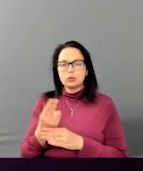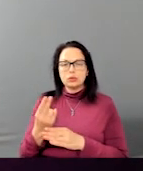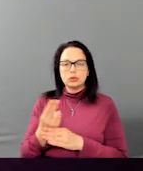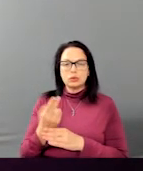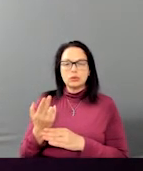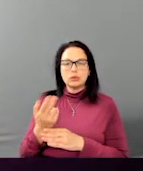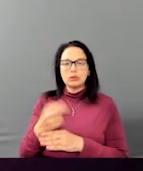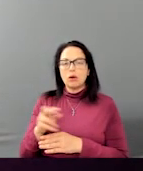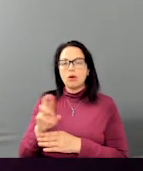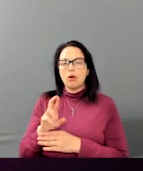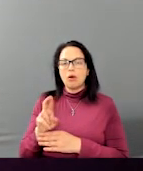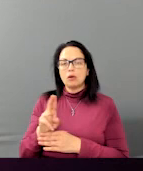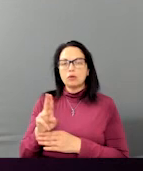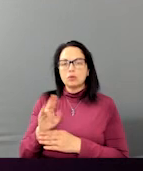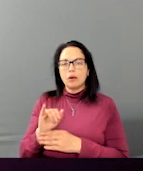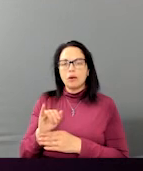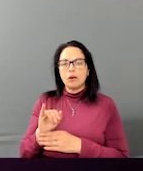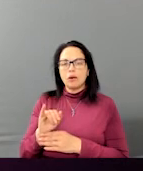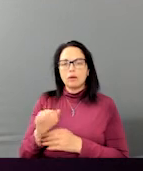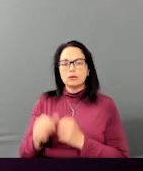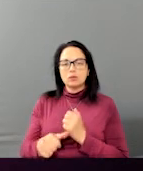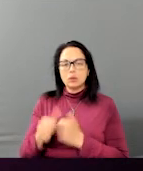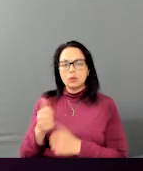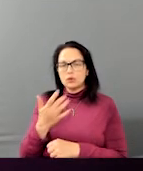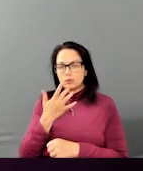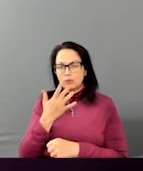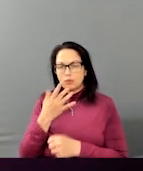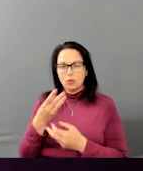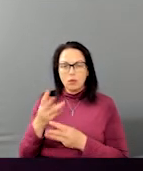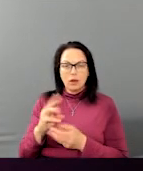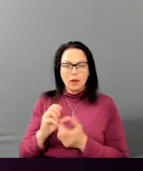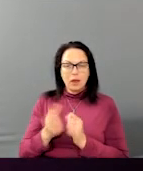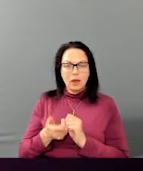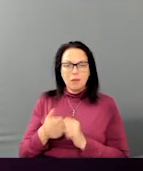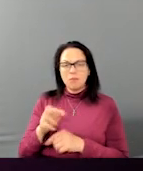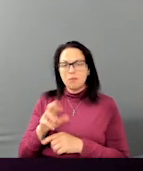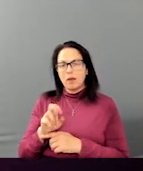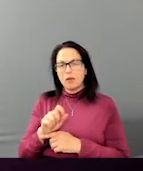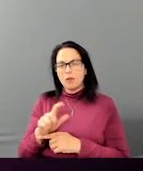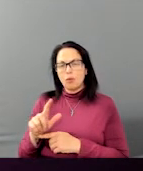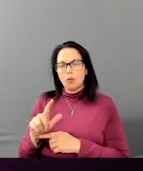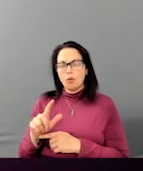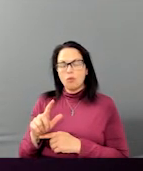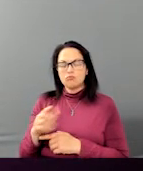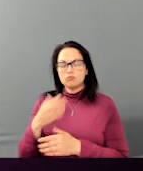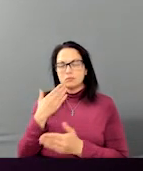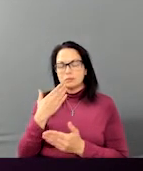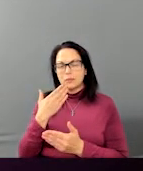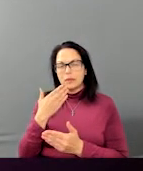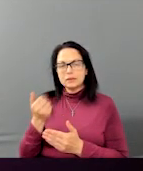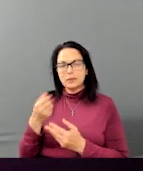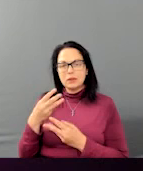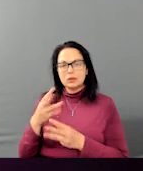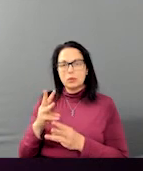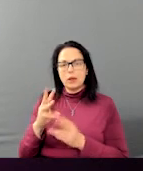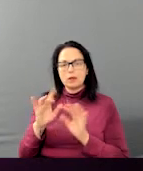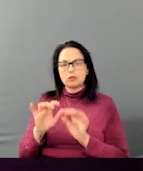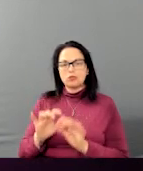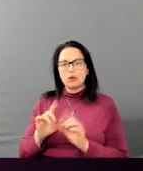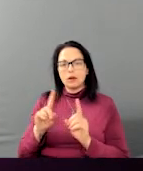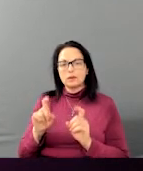our UI. So the most preferred way is by role. That's the ideal way that you should write a test.